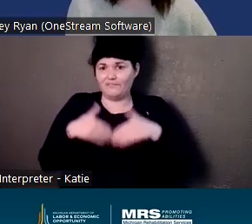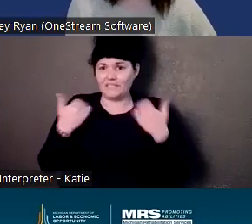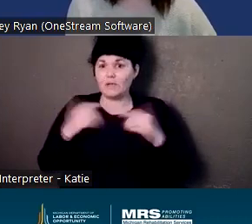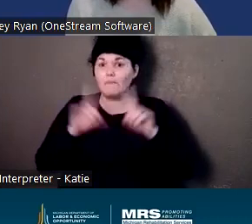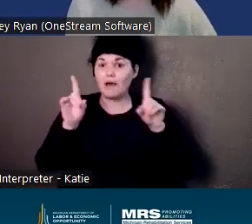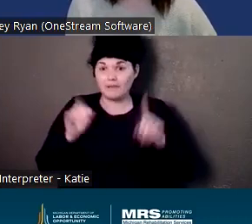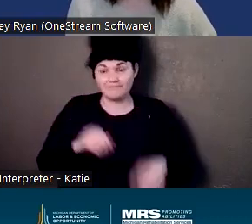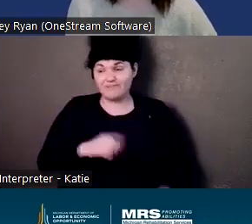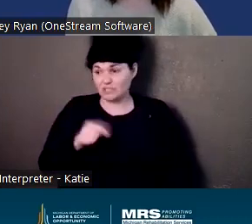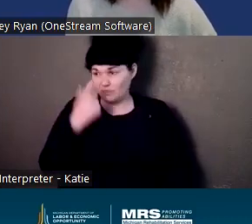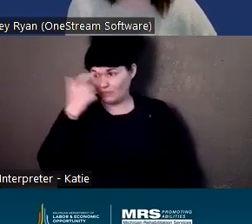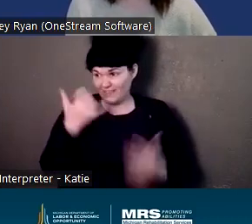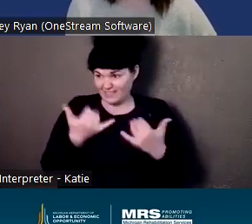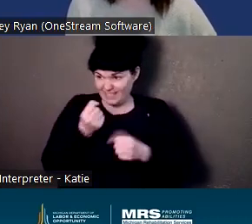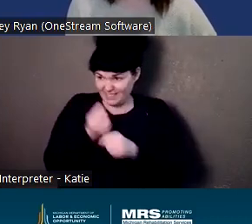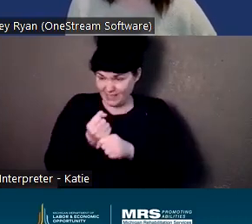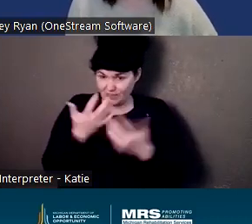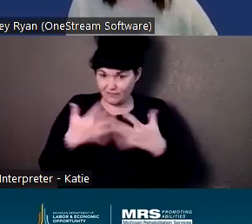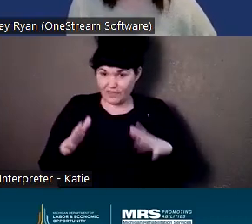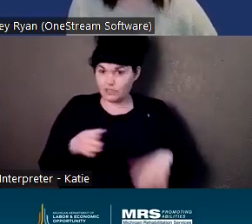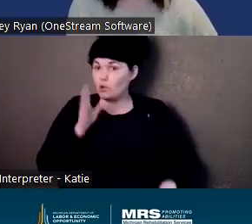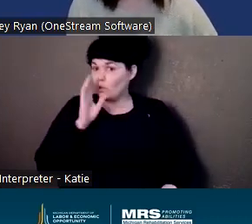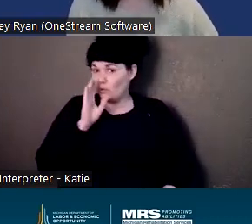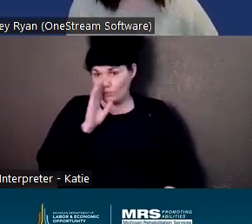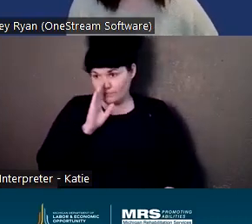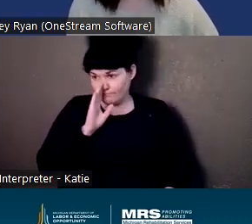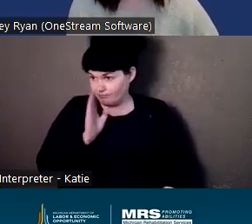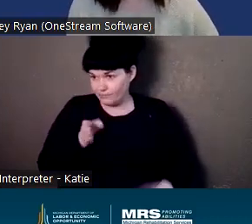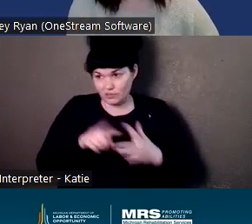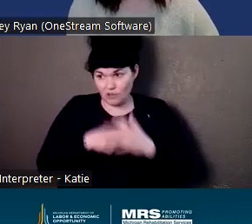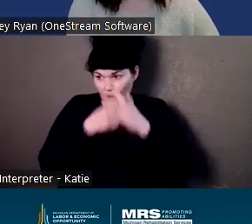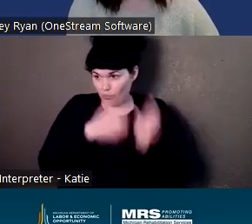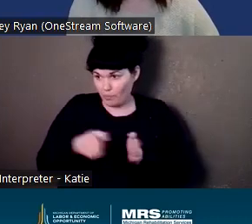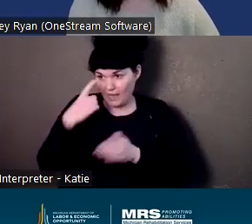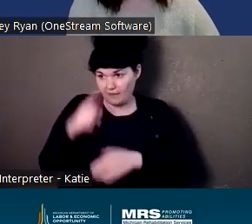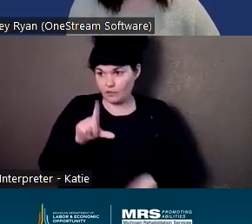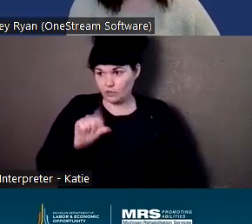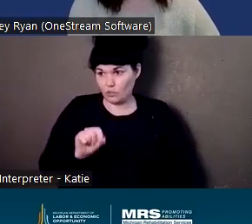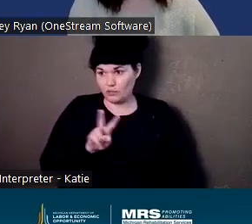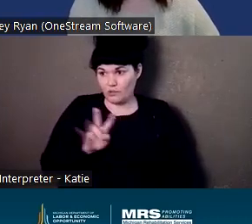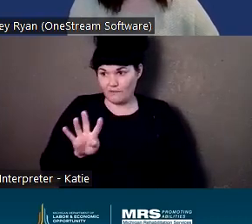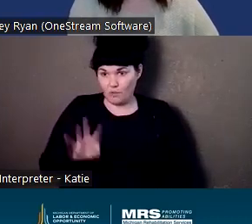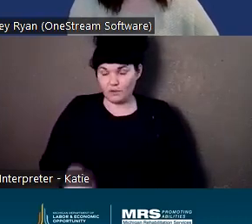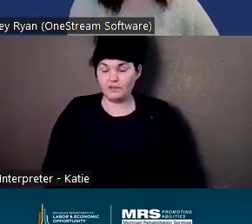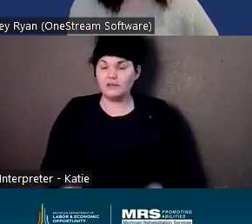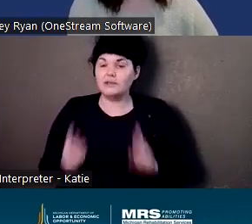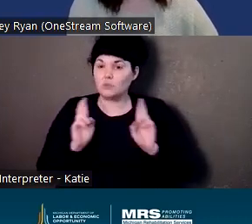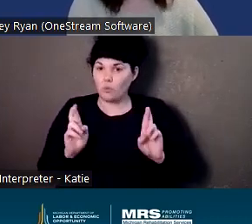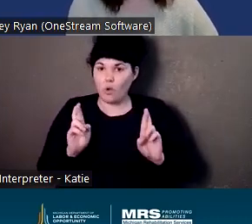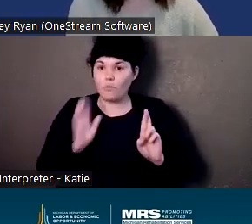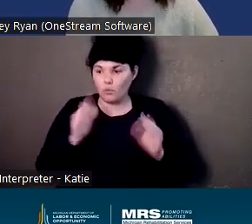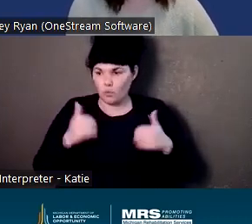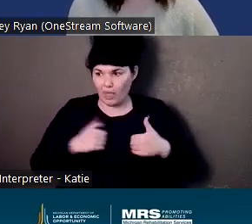we wrapped up this year, I actually go straight into planning for 2024. So we're hoping to have these roles